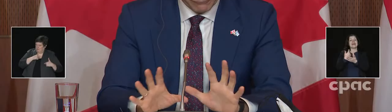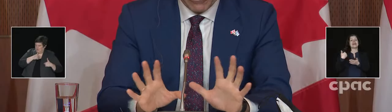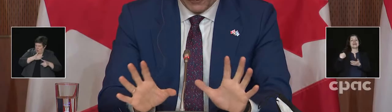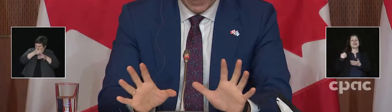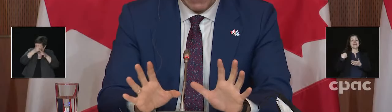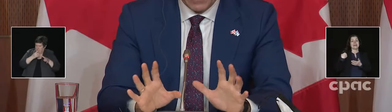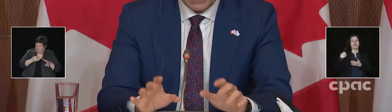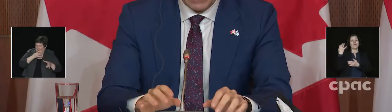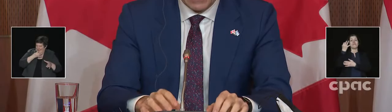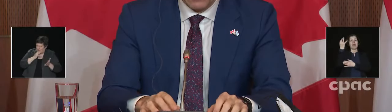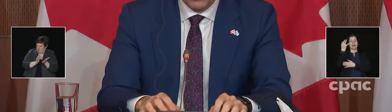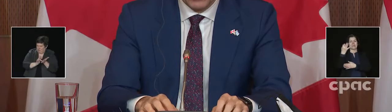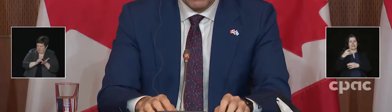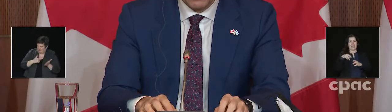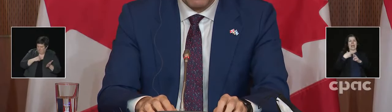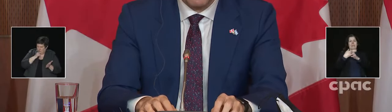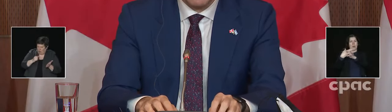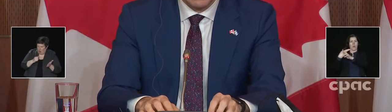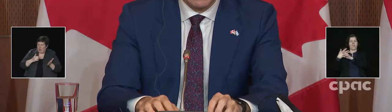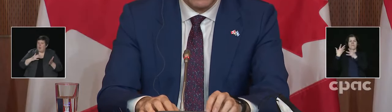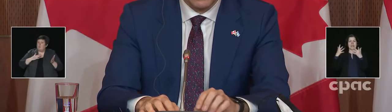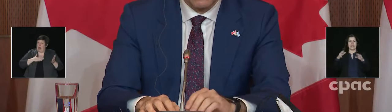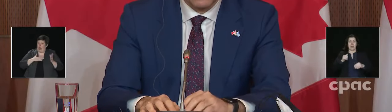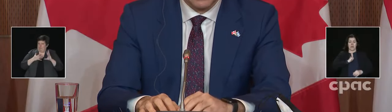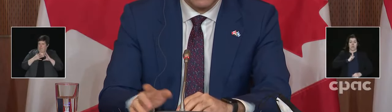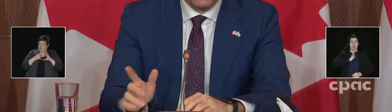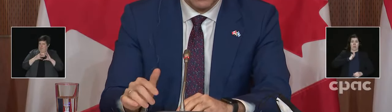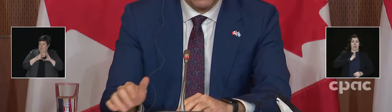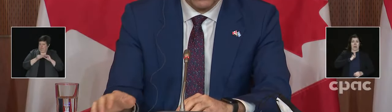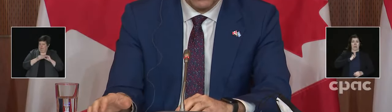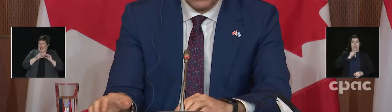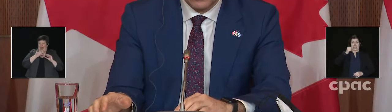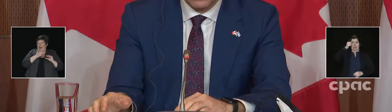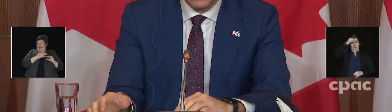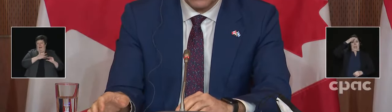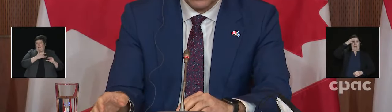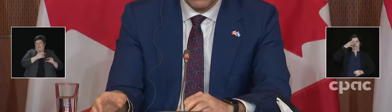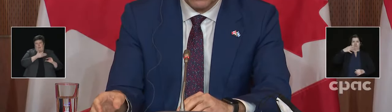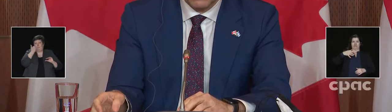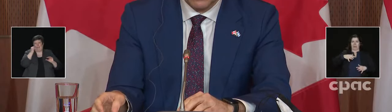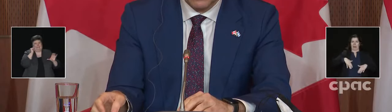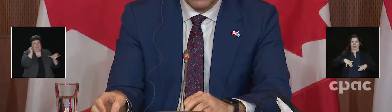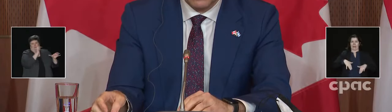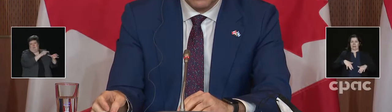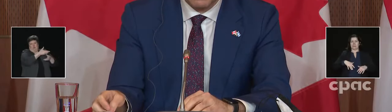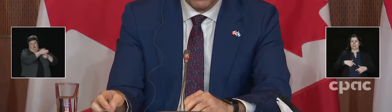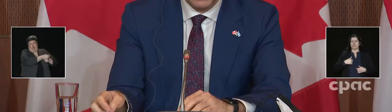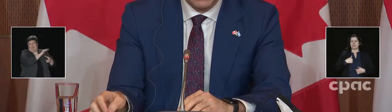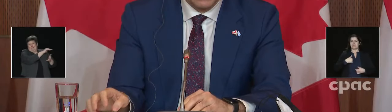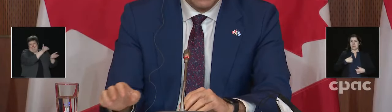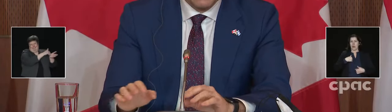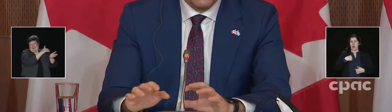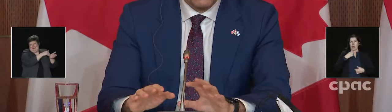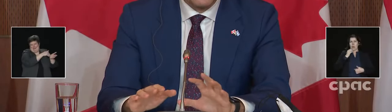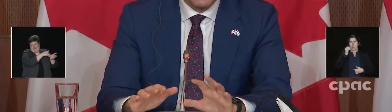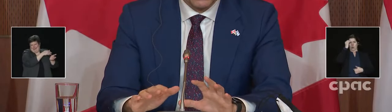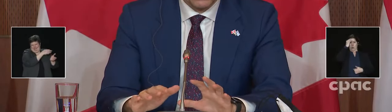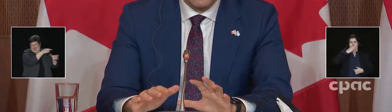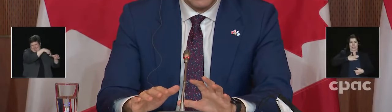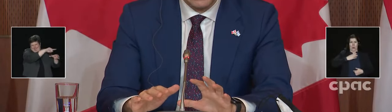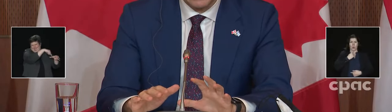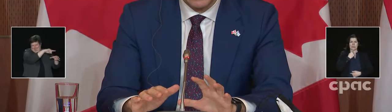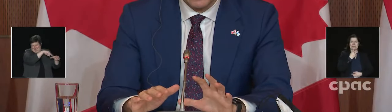will provide a view which would not be as solid as the one you heard just this morning.